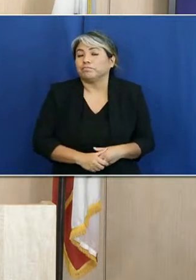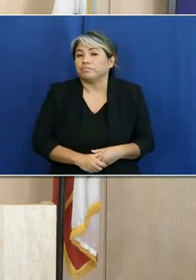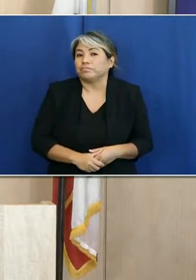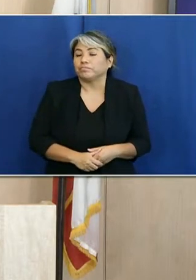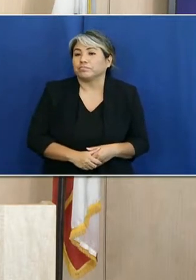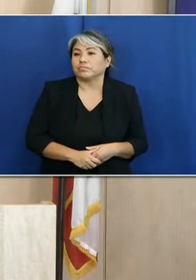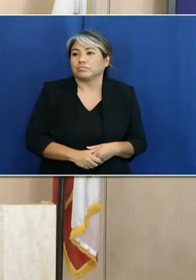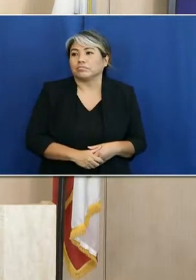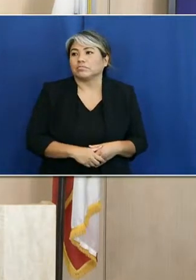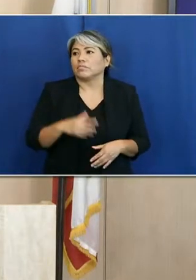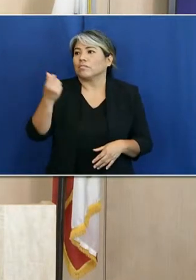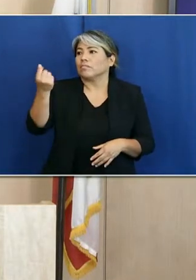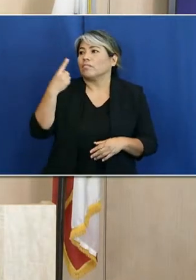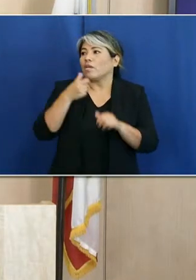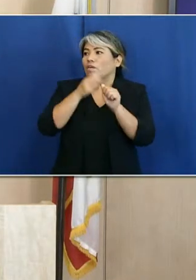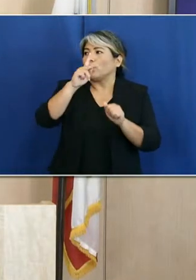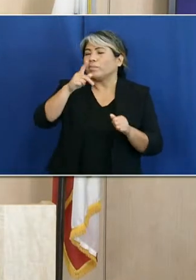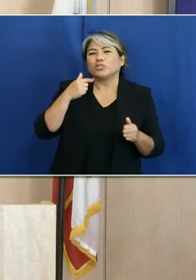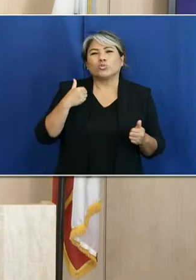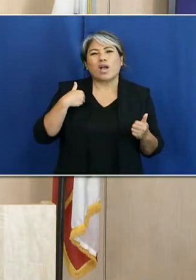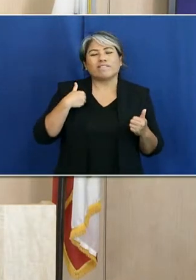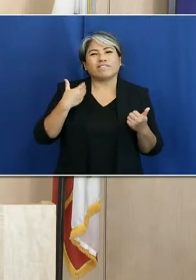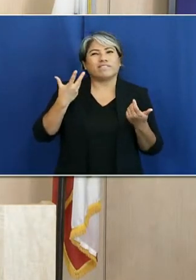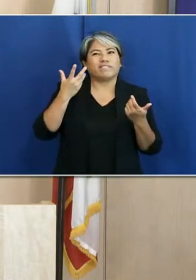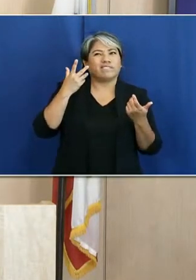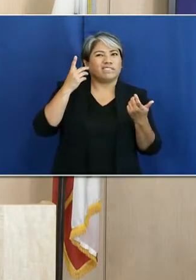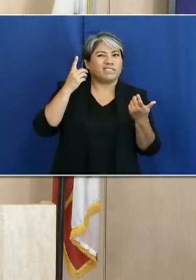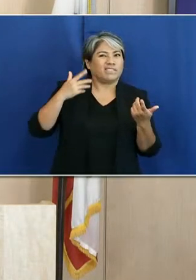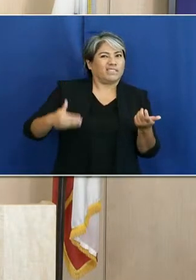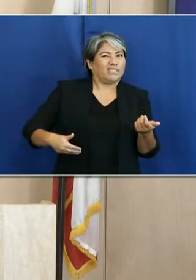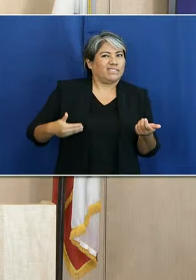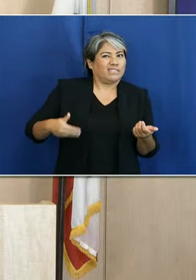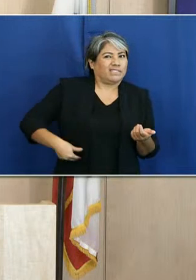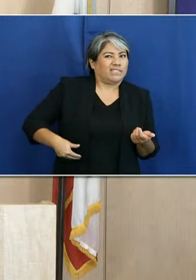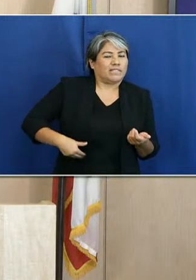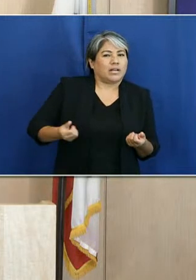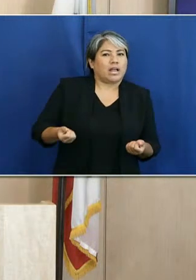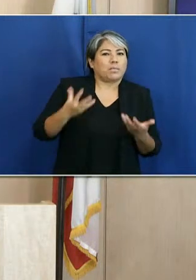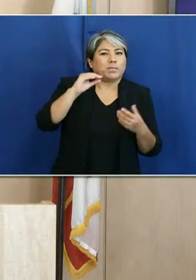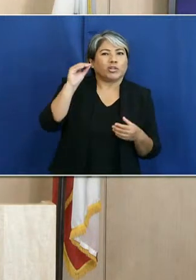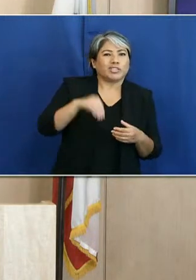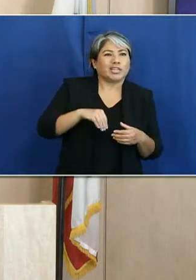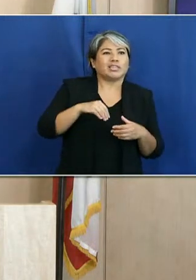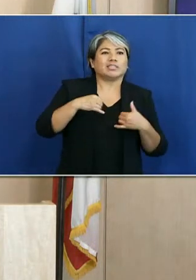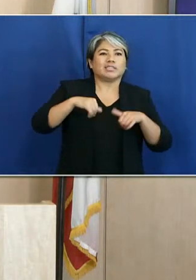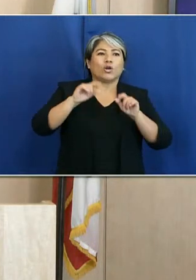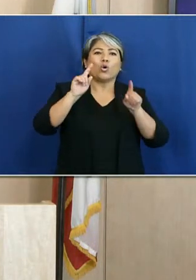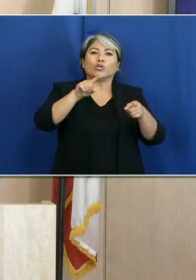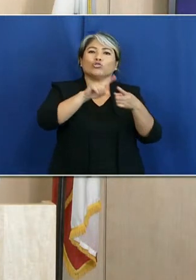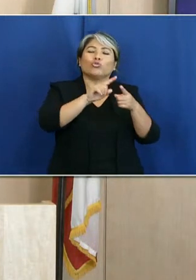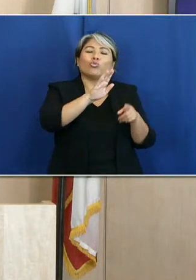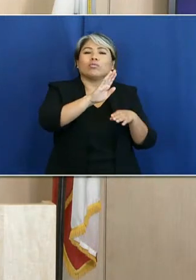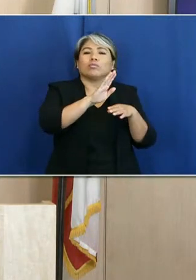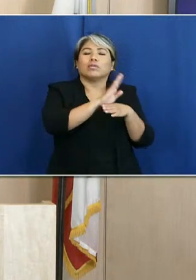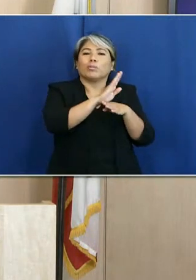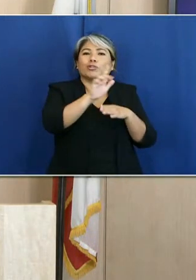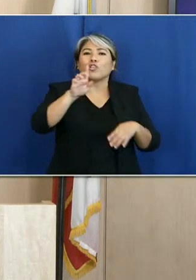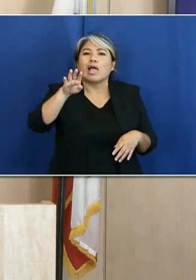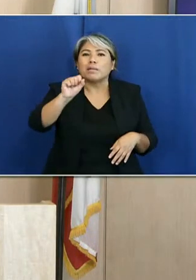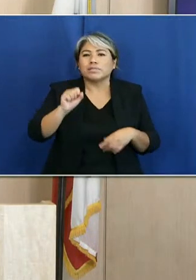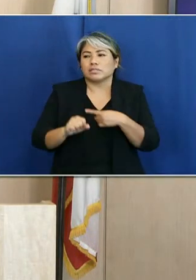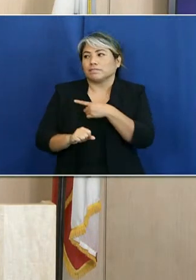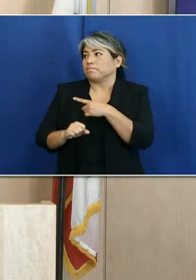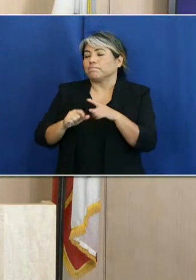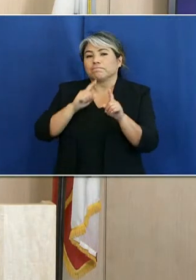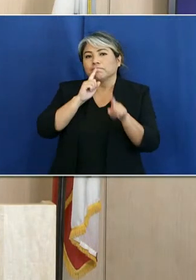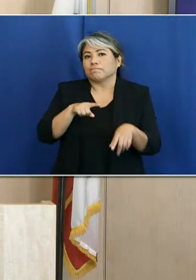A follow-up there. Do you have a sense of how many, what percentage of tests are still going out to the commercial labs? I